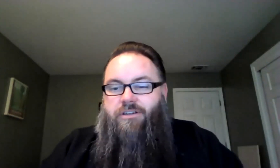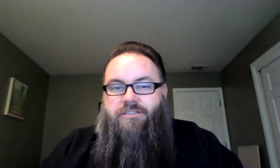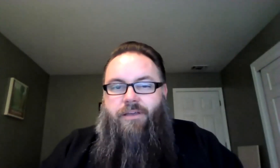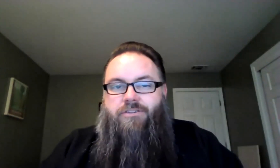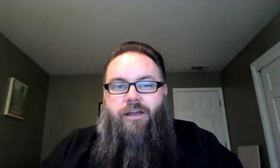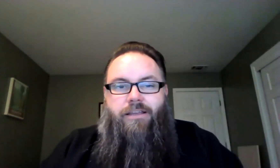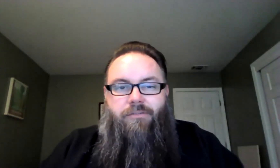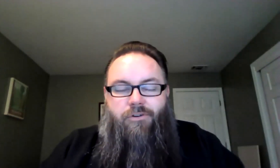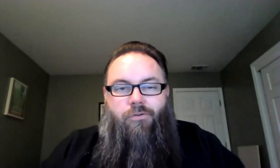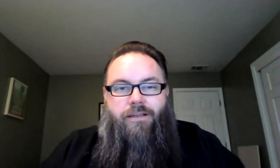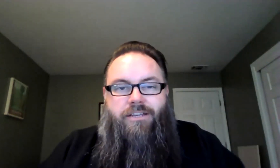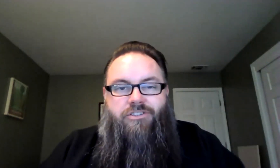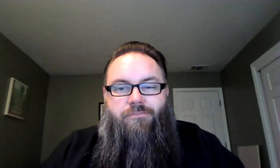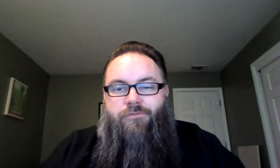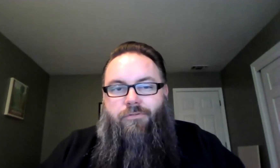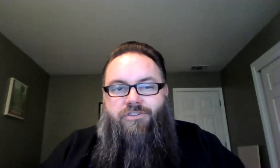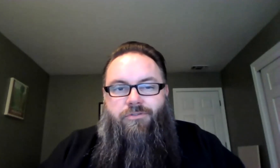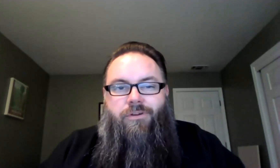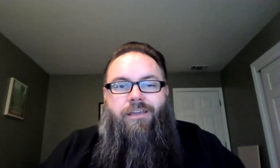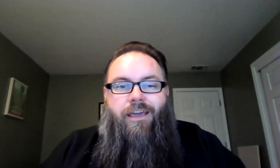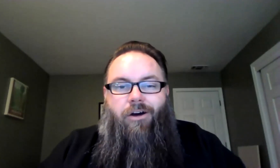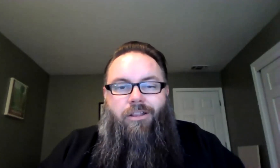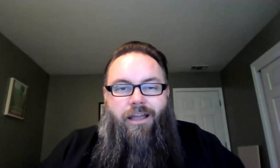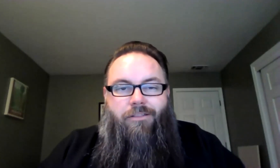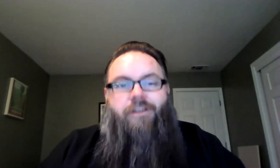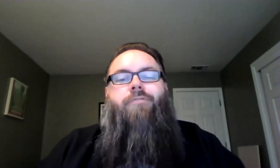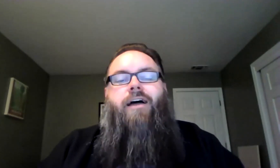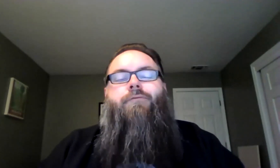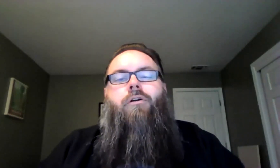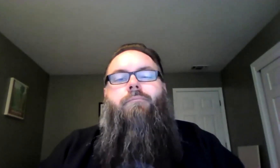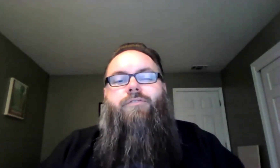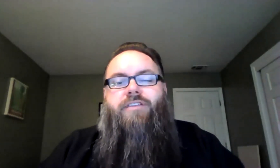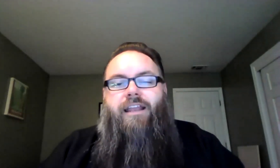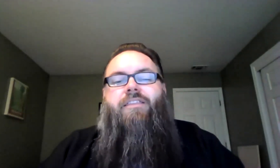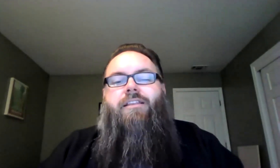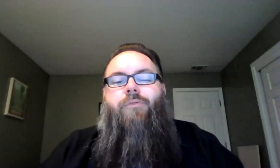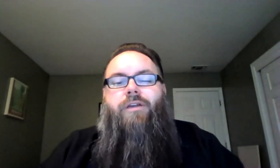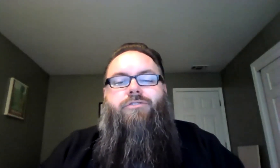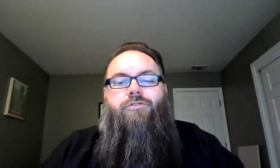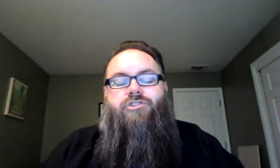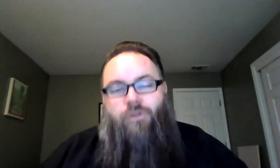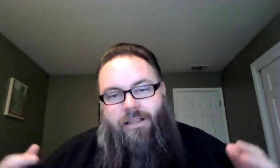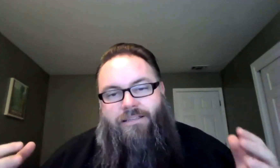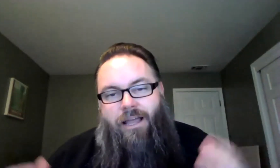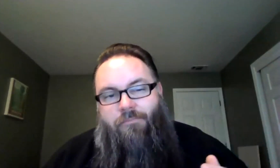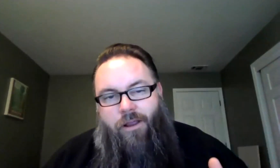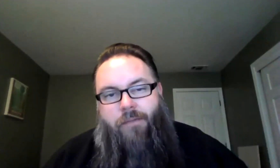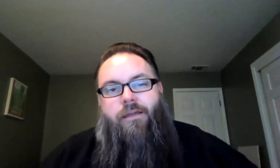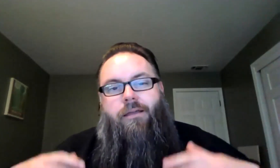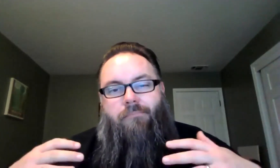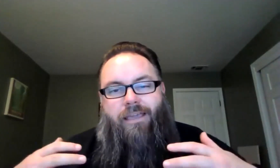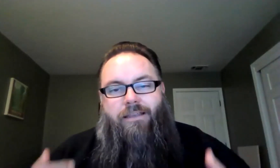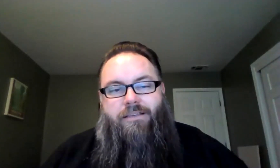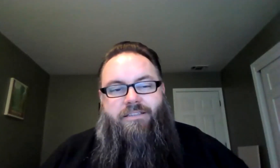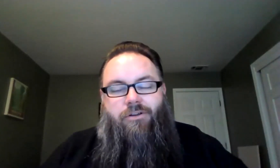hours that Michelle spent trying to get the vendor orientation moved over to an online learning platform. But if there's anything that we can do to shorten that time